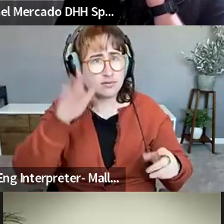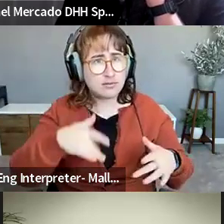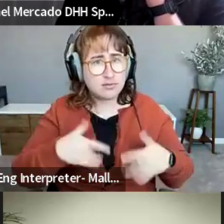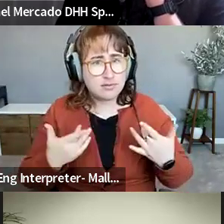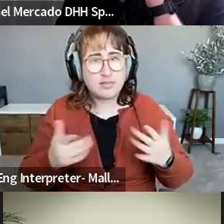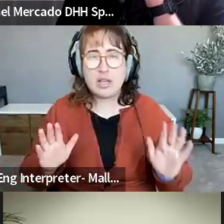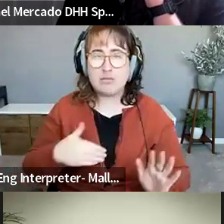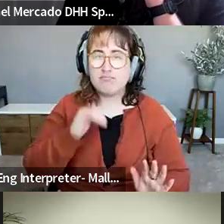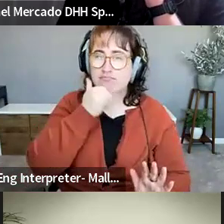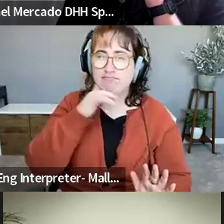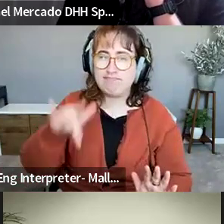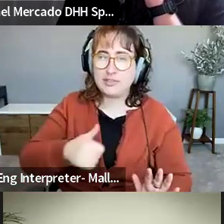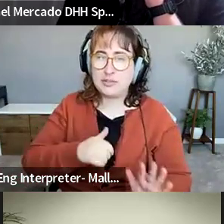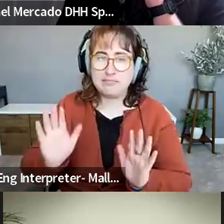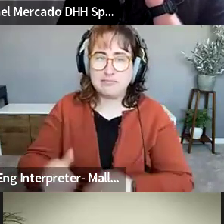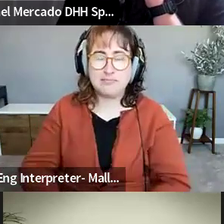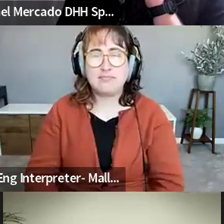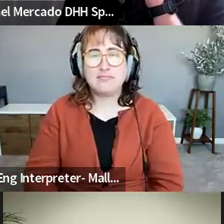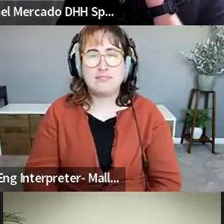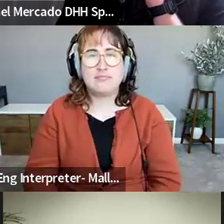Sorry, that was an accident.